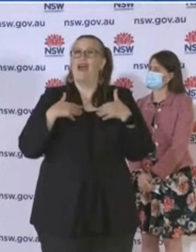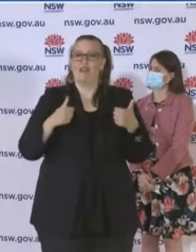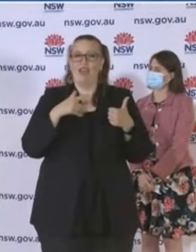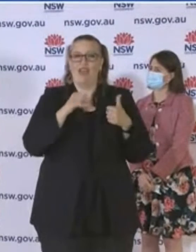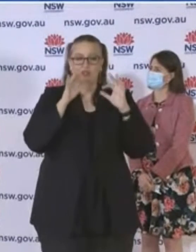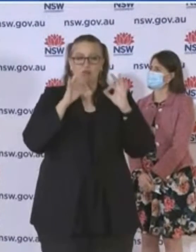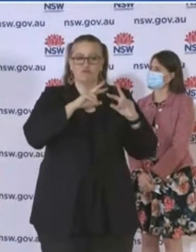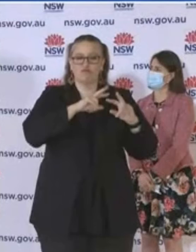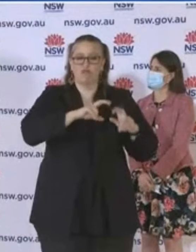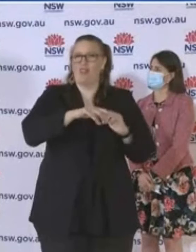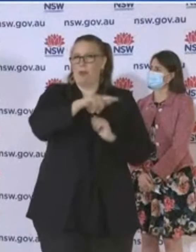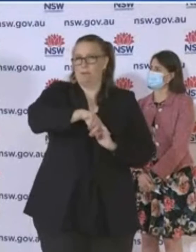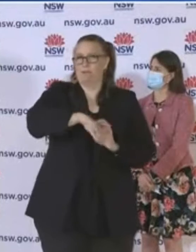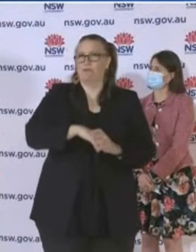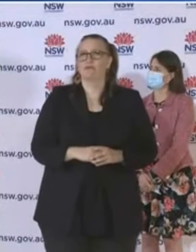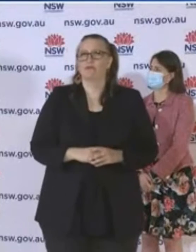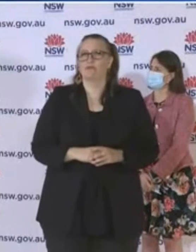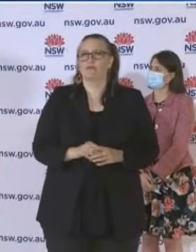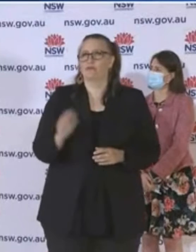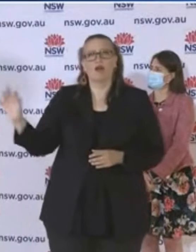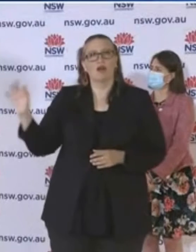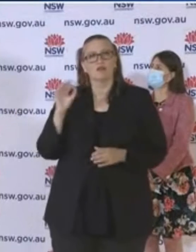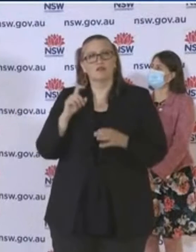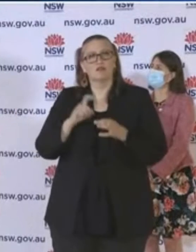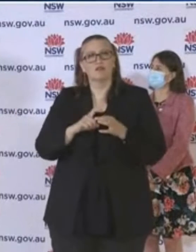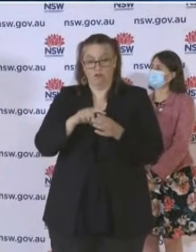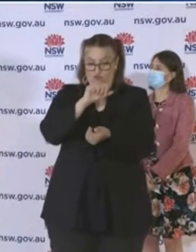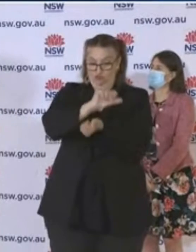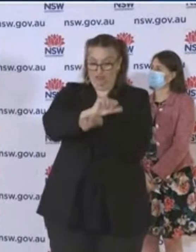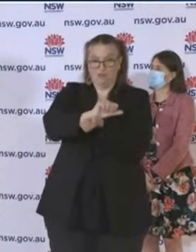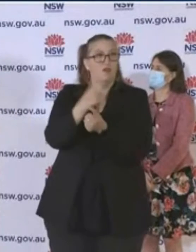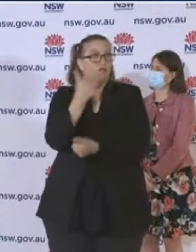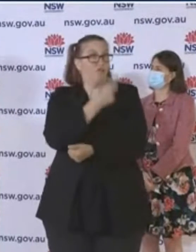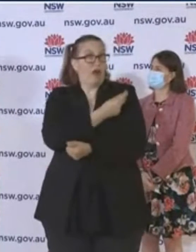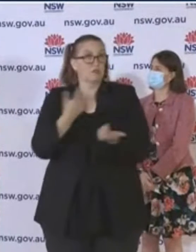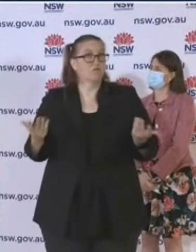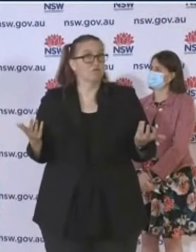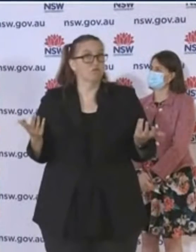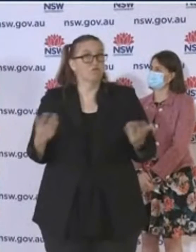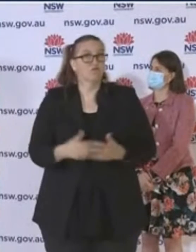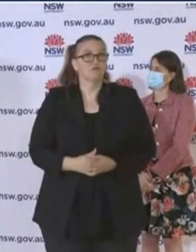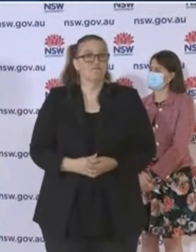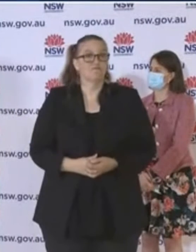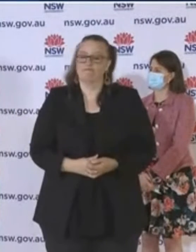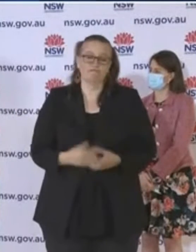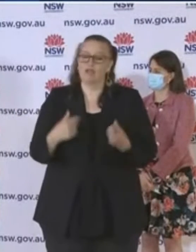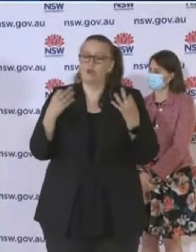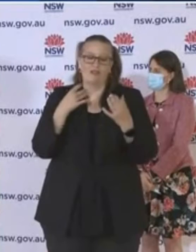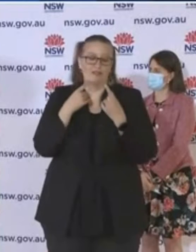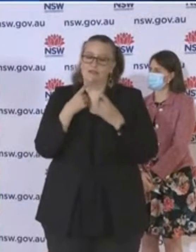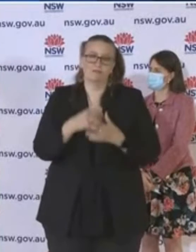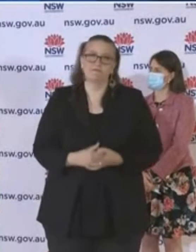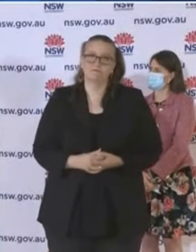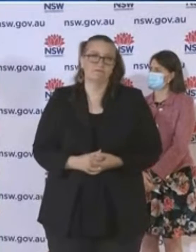a ward there. That's right. Do we know the vaccination status of people in prisons? How that roll up? I don't have the exact details,